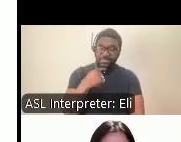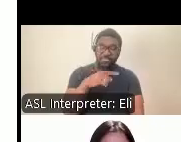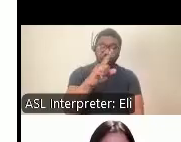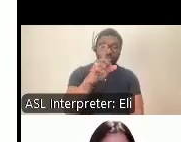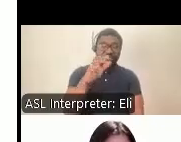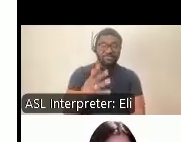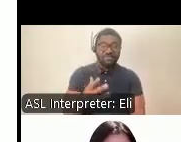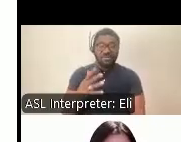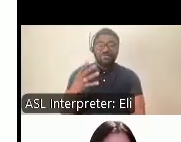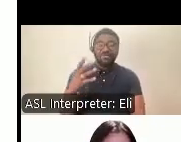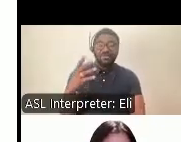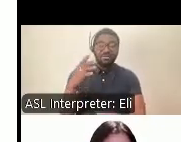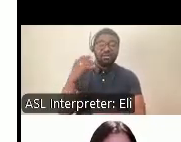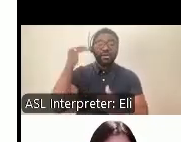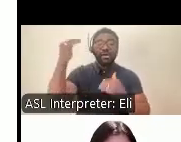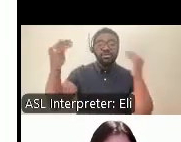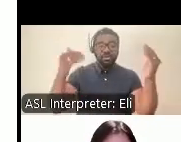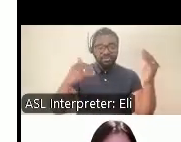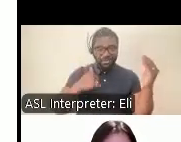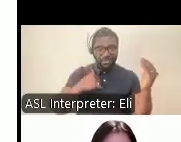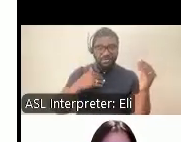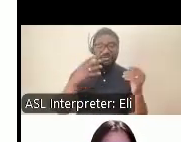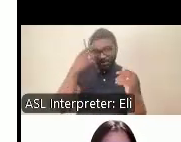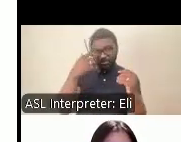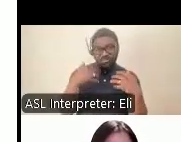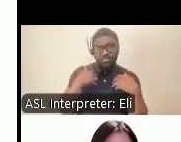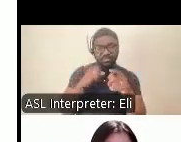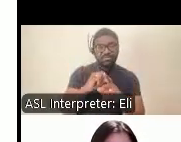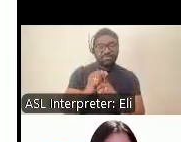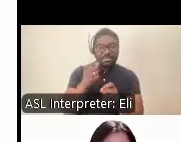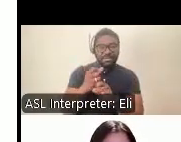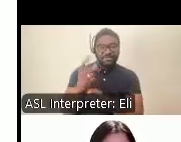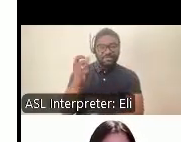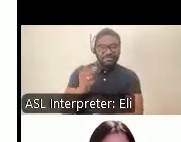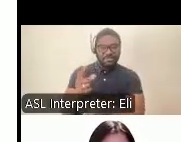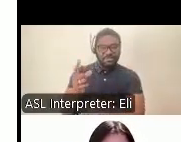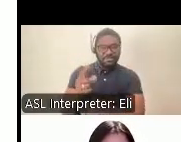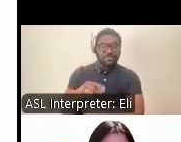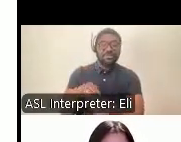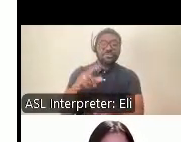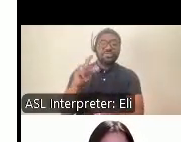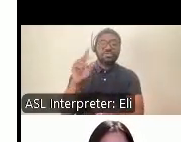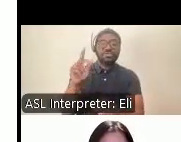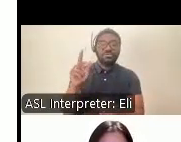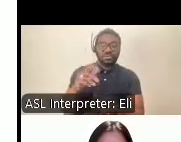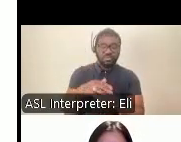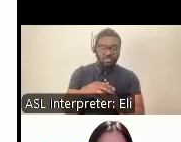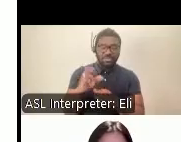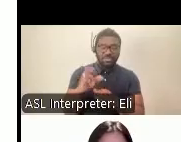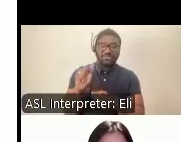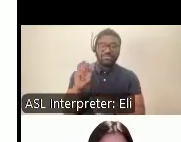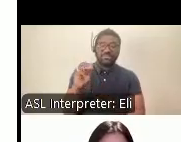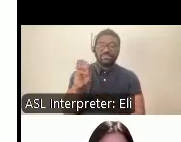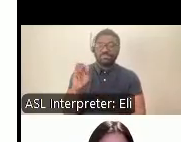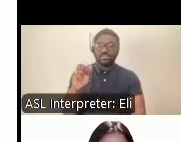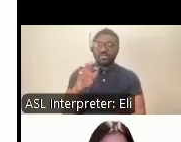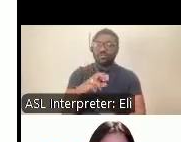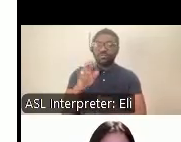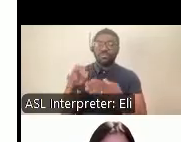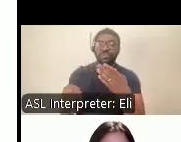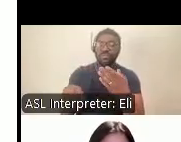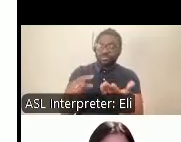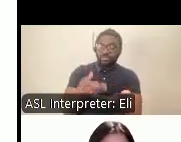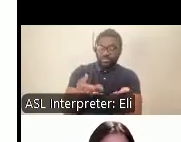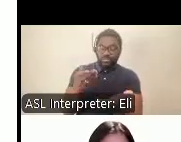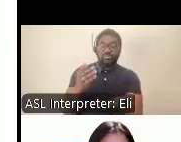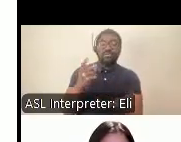experiences a mental health condition each year. And the 2023 SAMHSA report shows that nearly half of adults with a substance